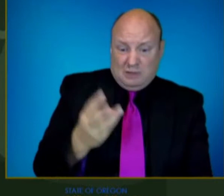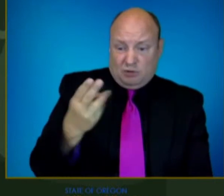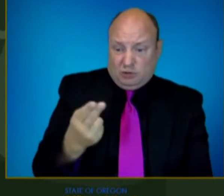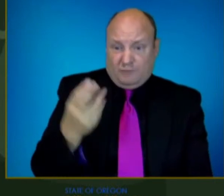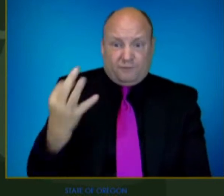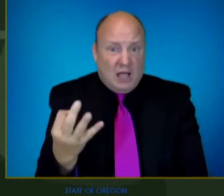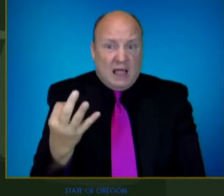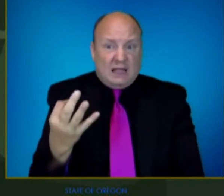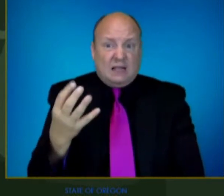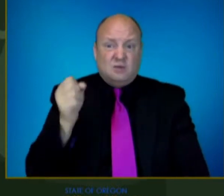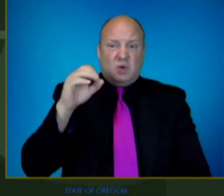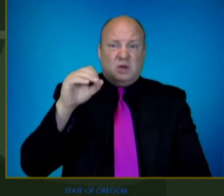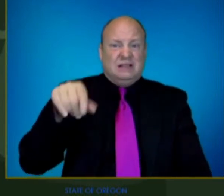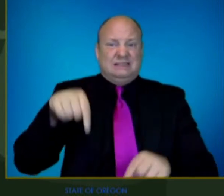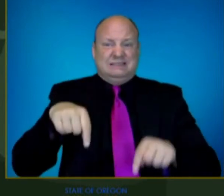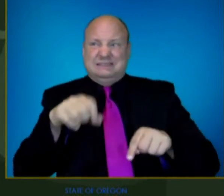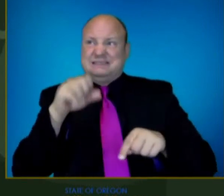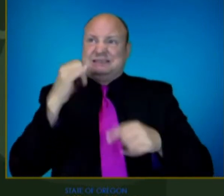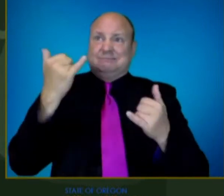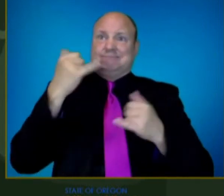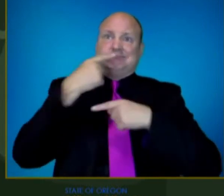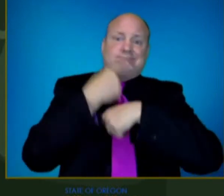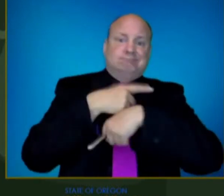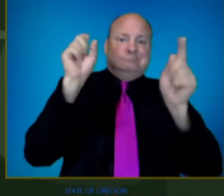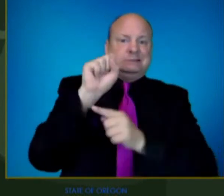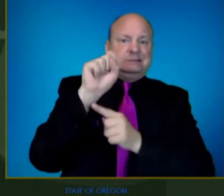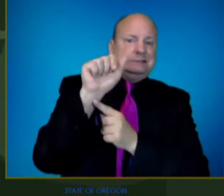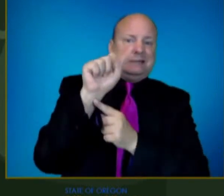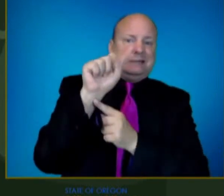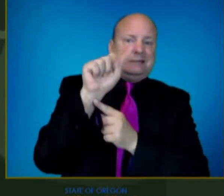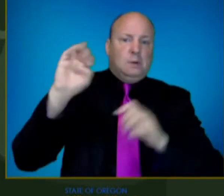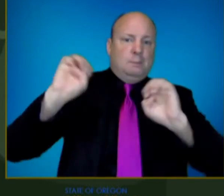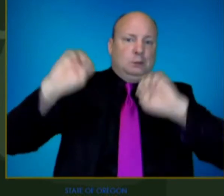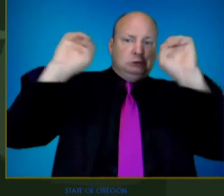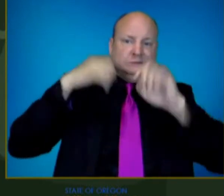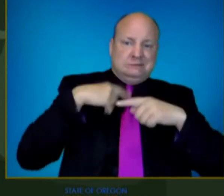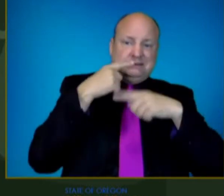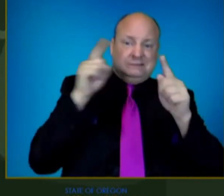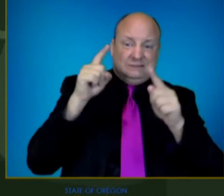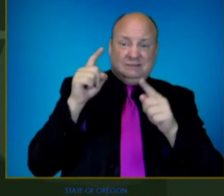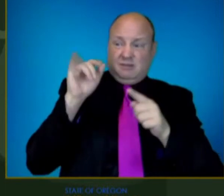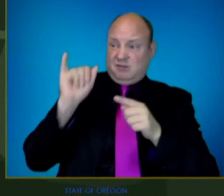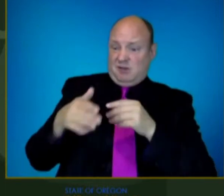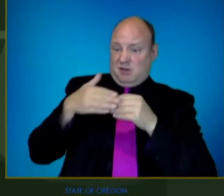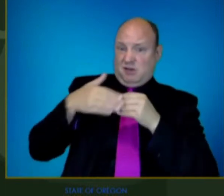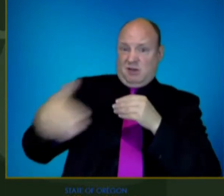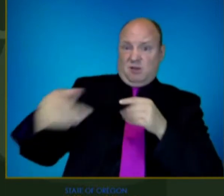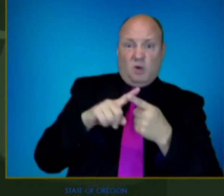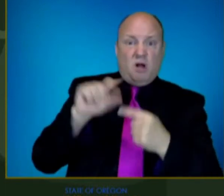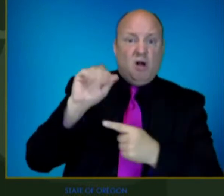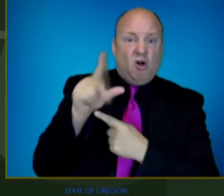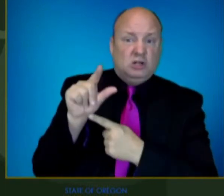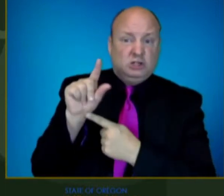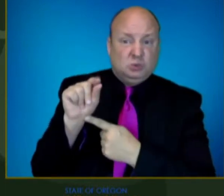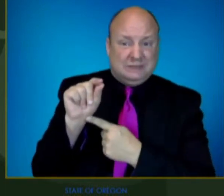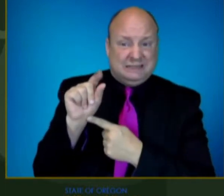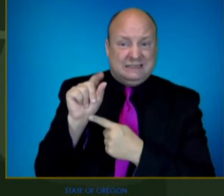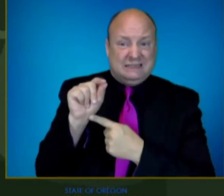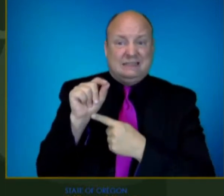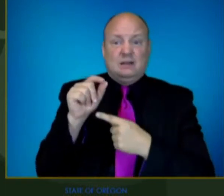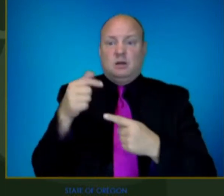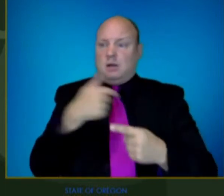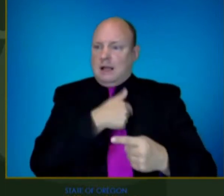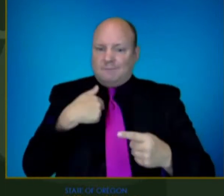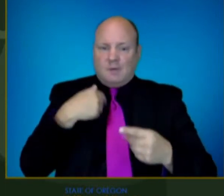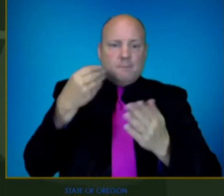heat through August 20th to ensure resources are available to all levels of government to